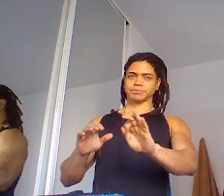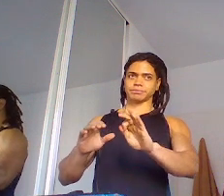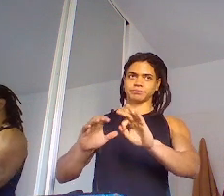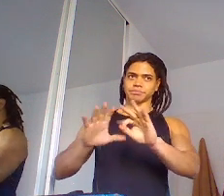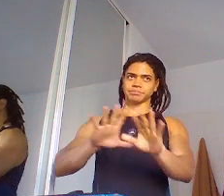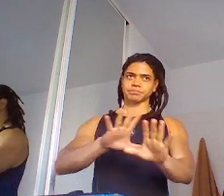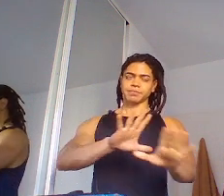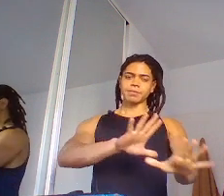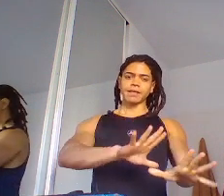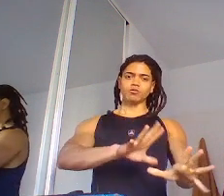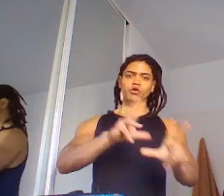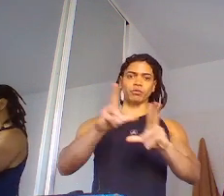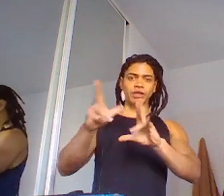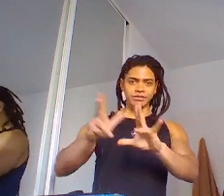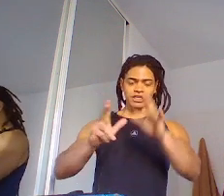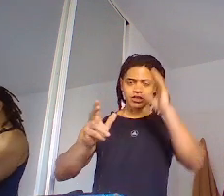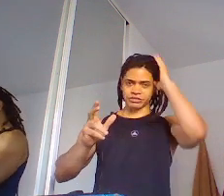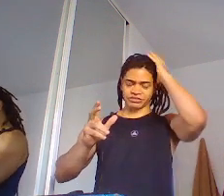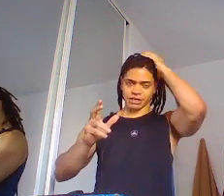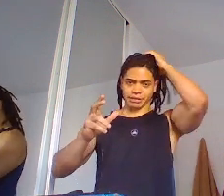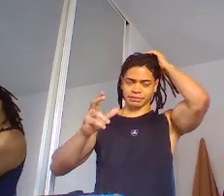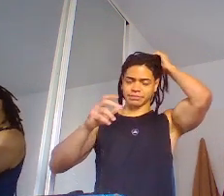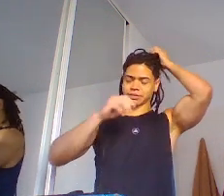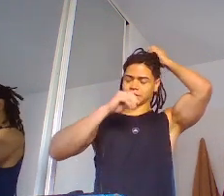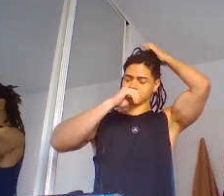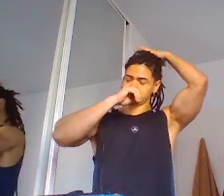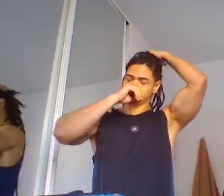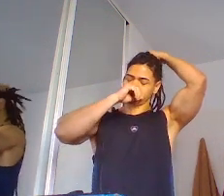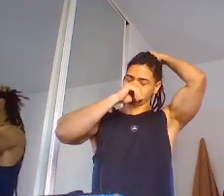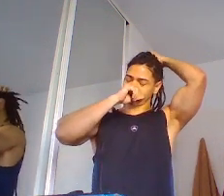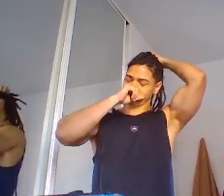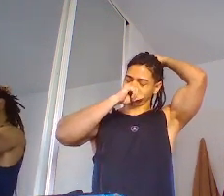sorry, so this income statement,